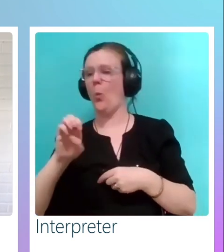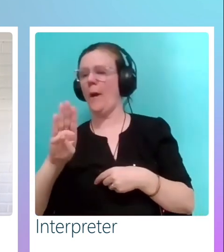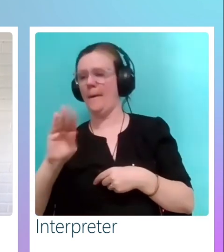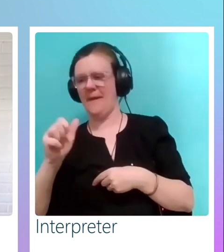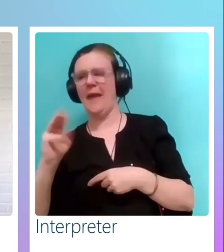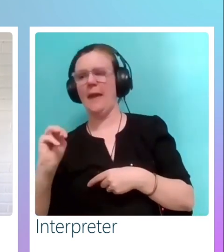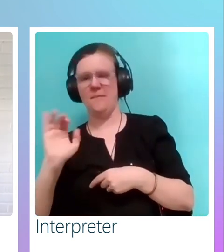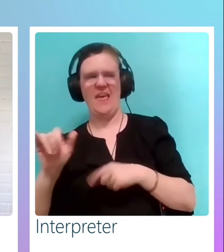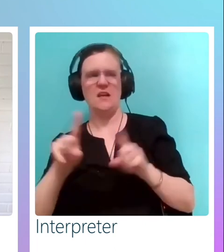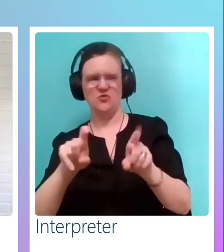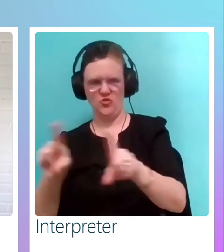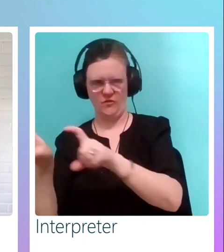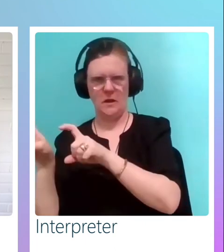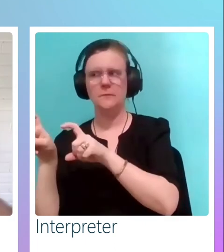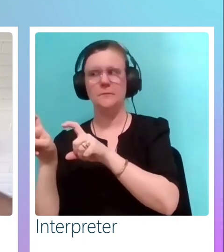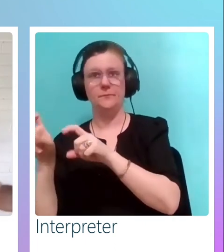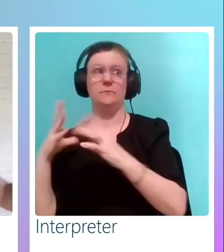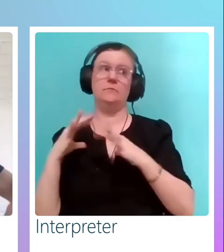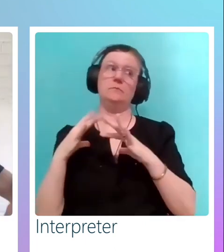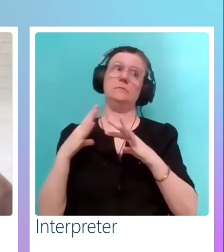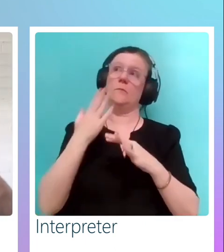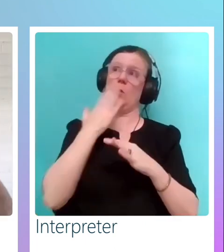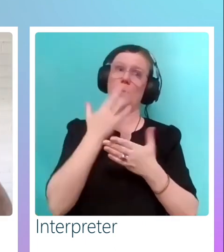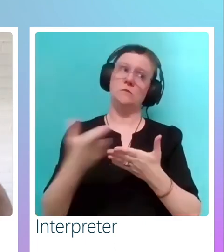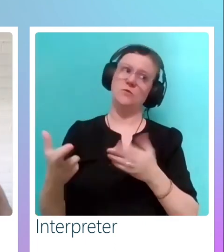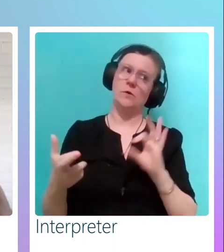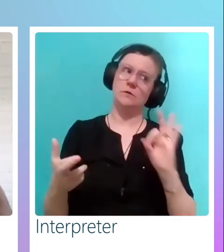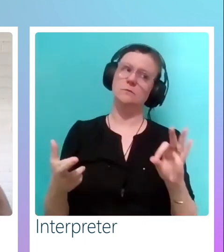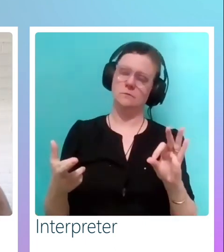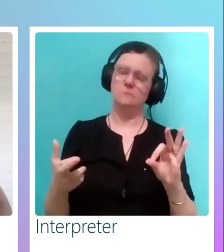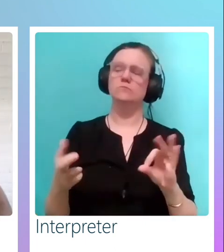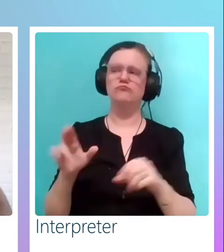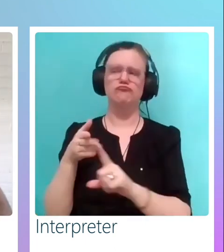survey, which is a great resource. Yeah.